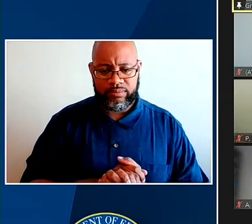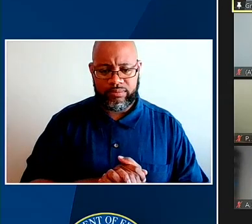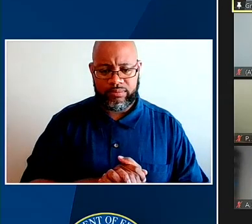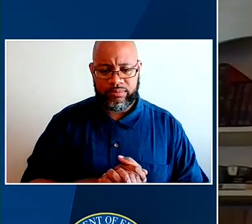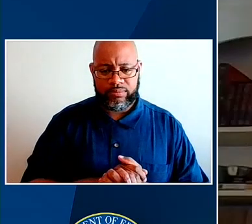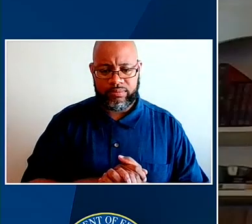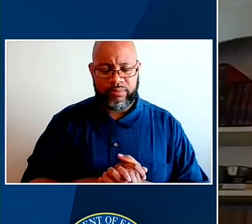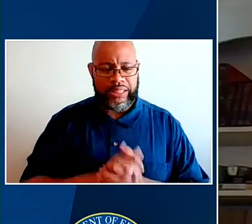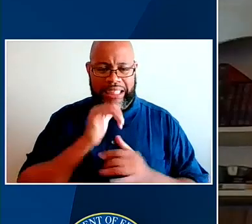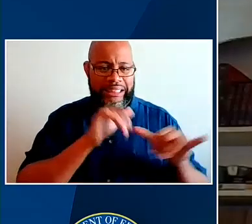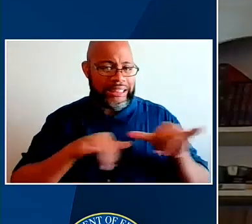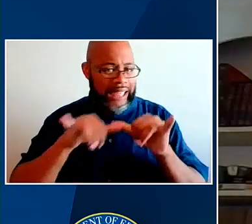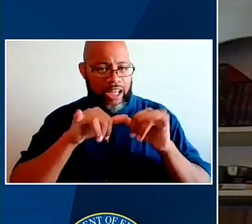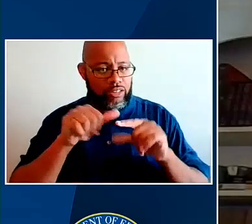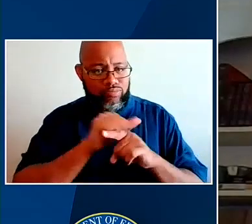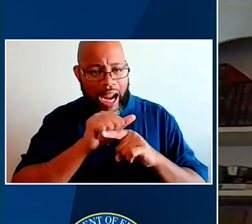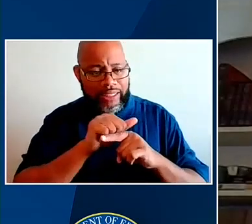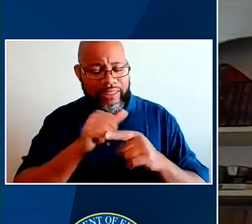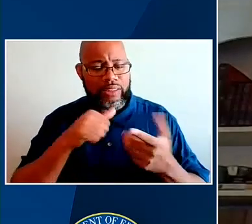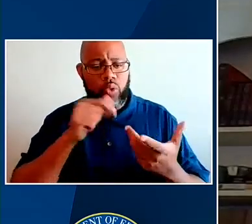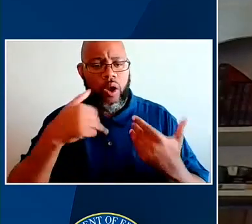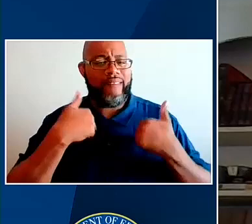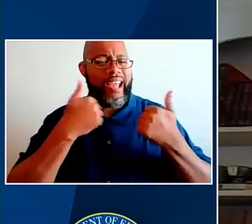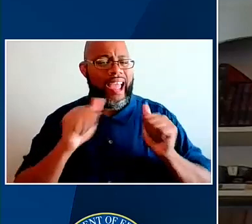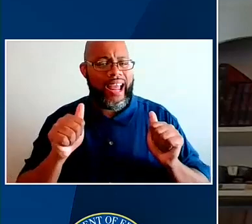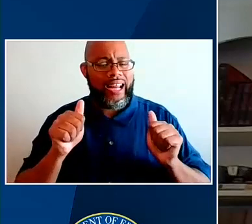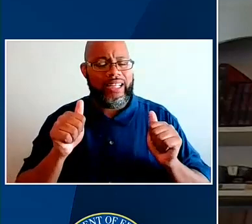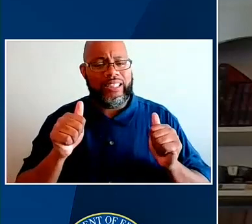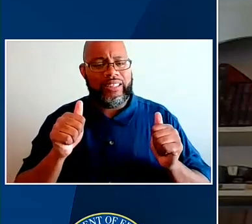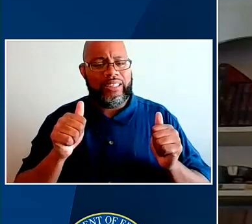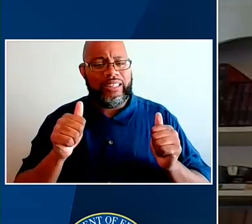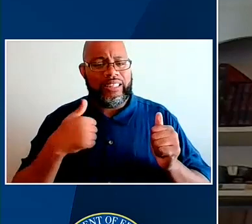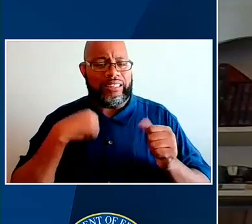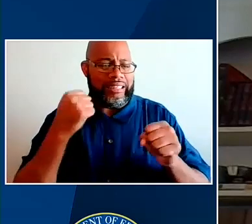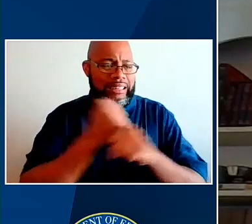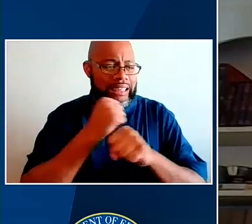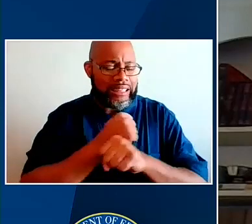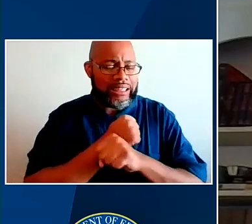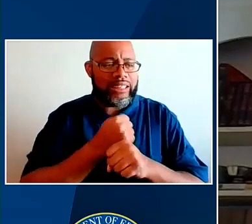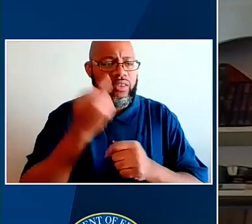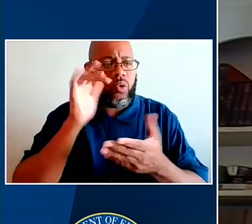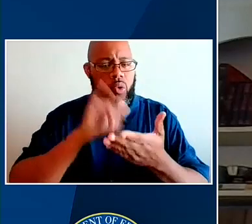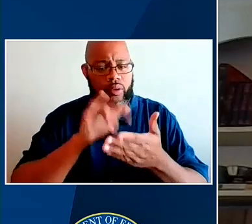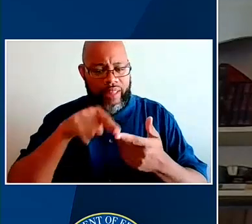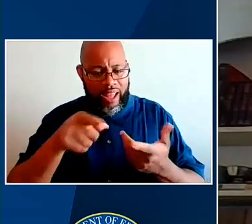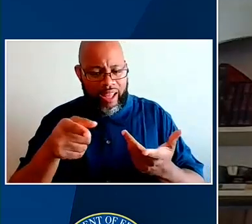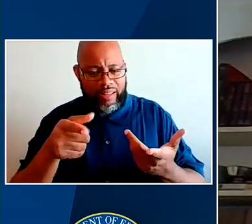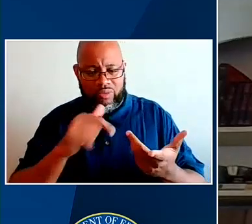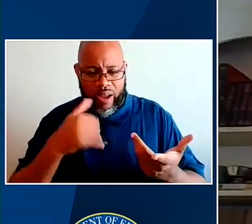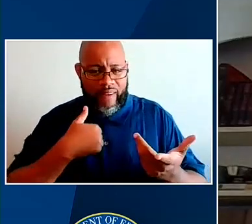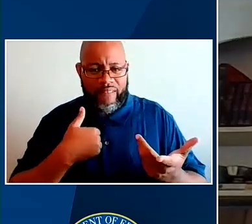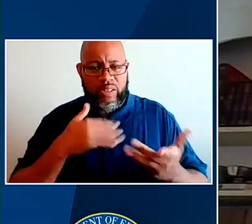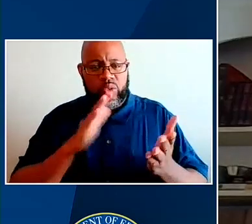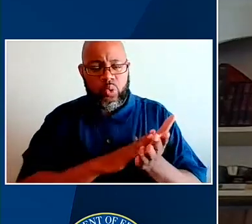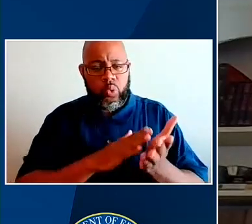standard practice. I don't have any, we wouldn't have any statistics on the extent to which schools